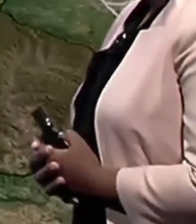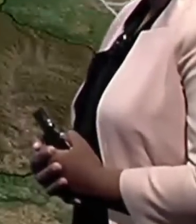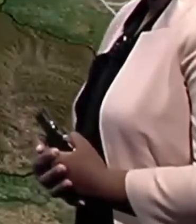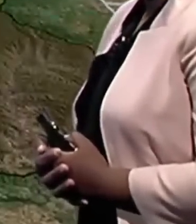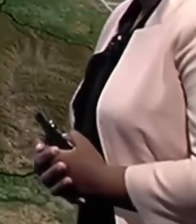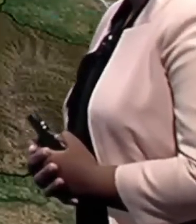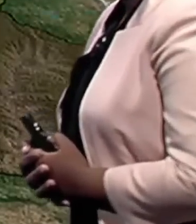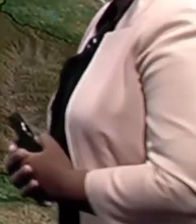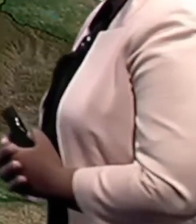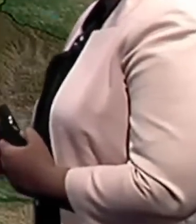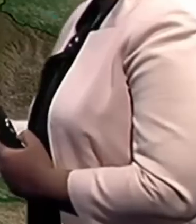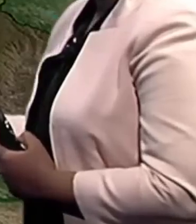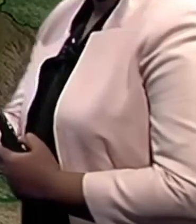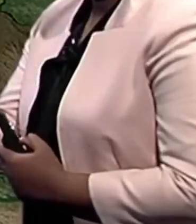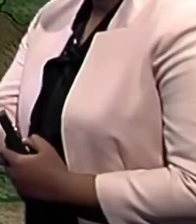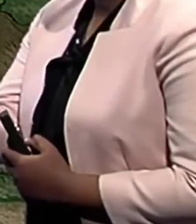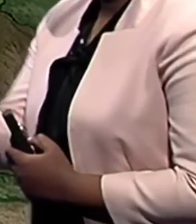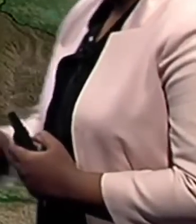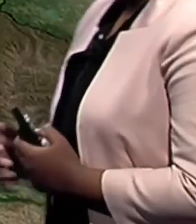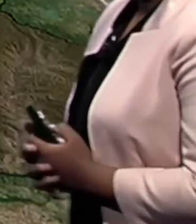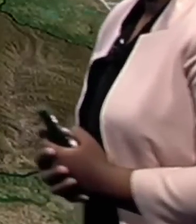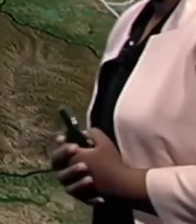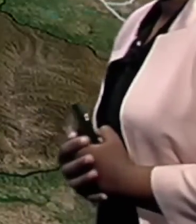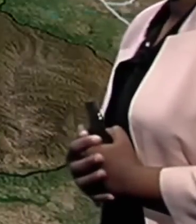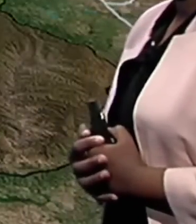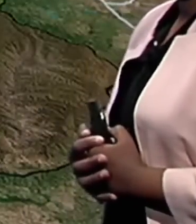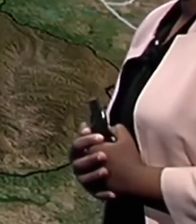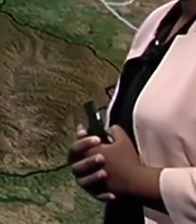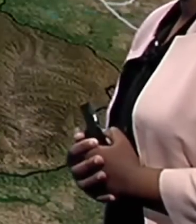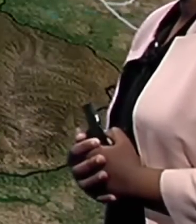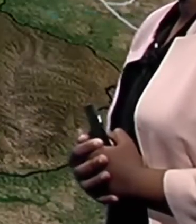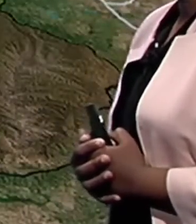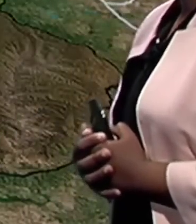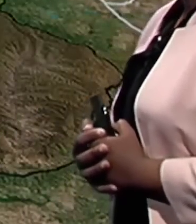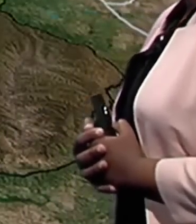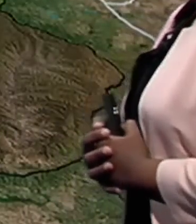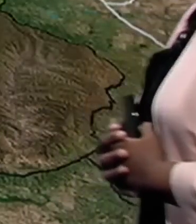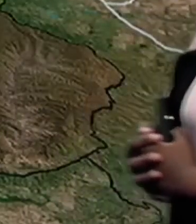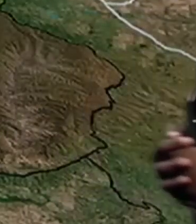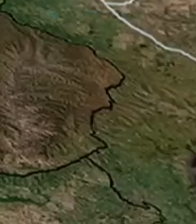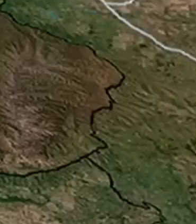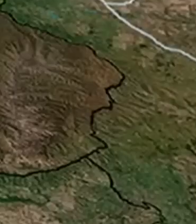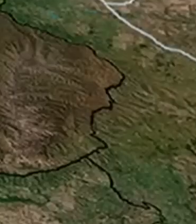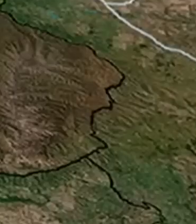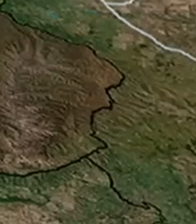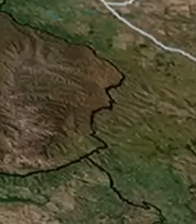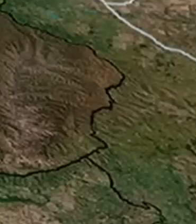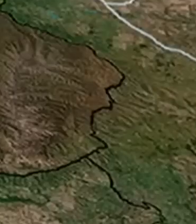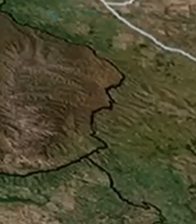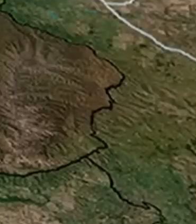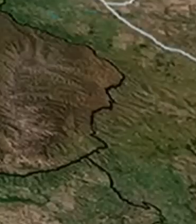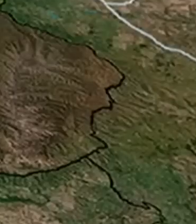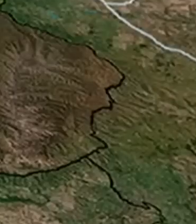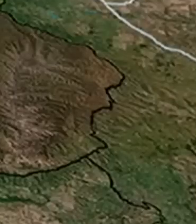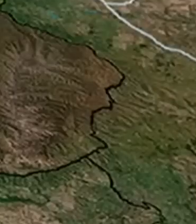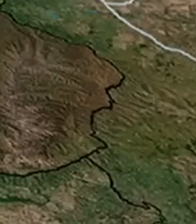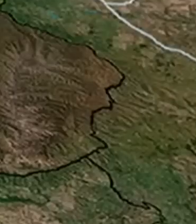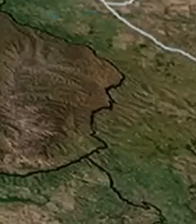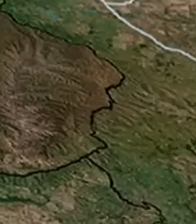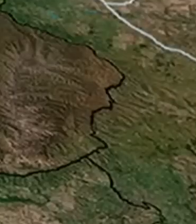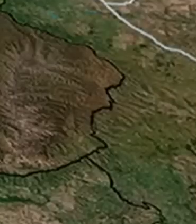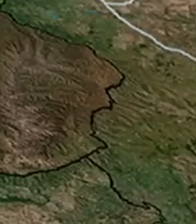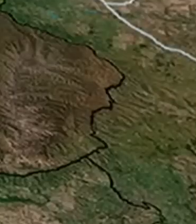lebelele digrata tsa rona tsa di-temperature tsa maemo a bosa ga re lebela province ya Free State teng Ficksburg e tla bikeme go digrata di le 1 mme go tla